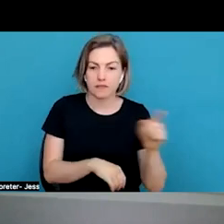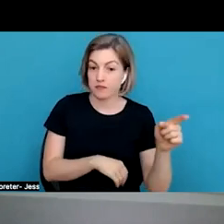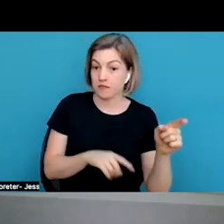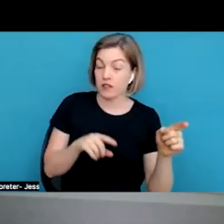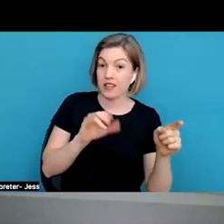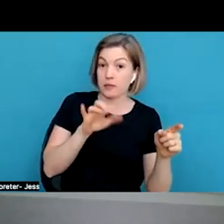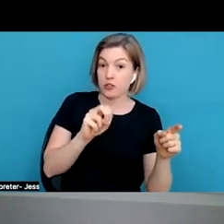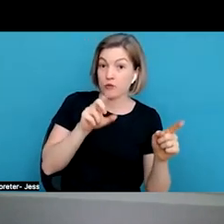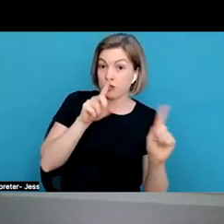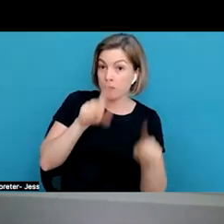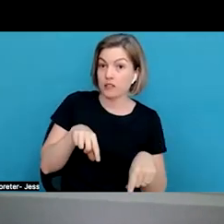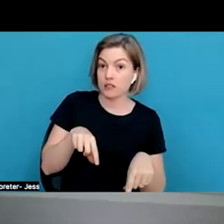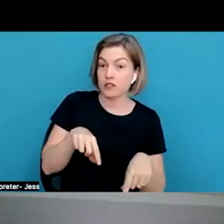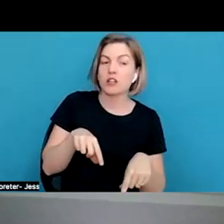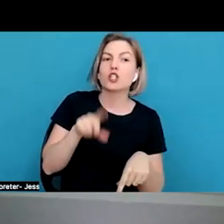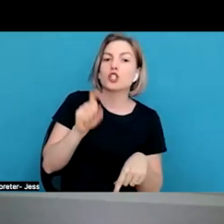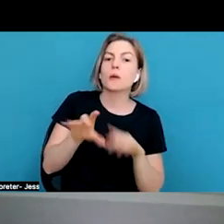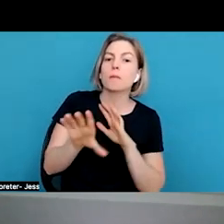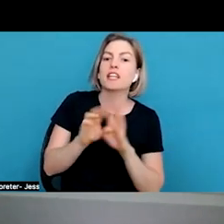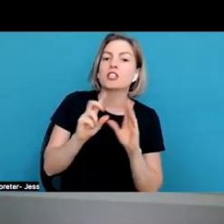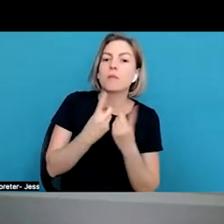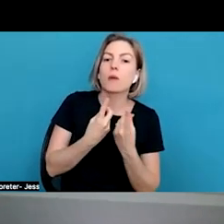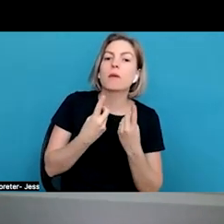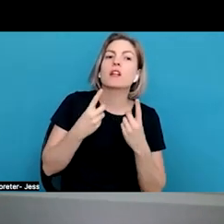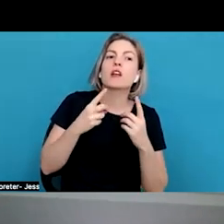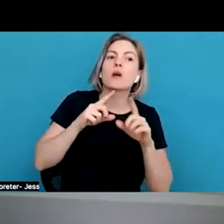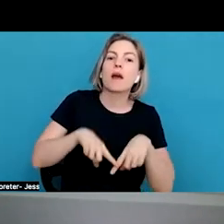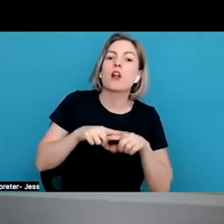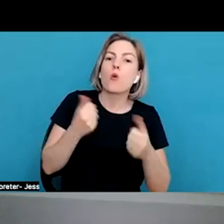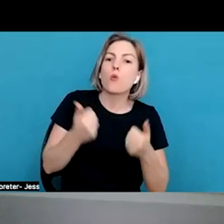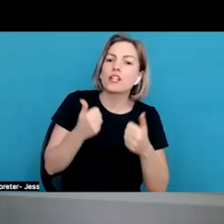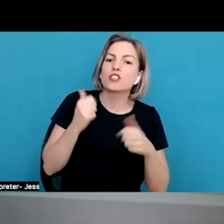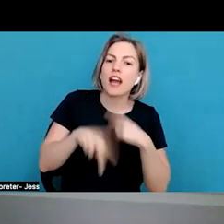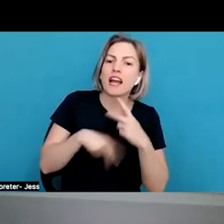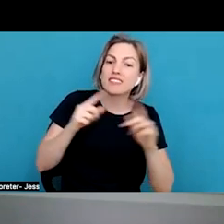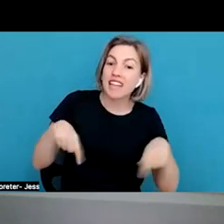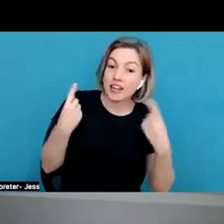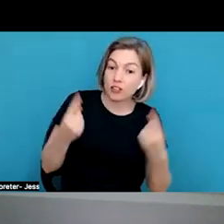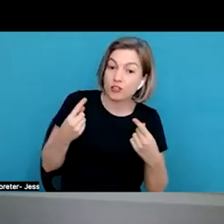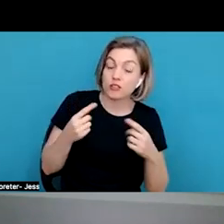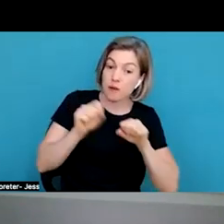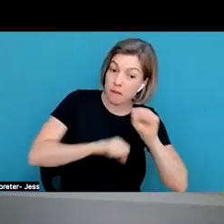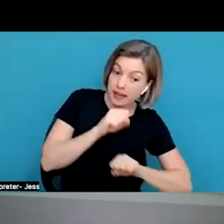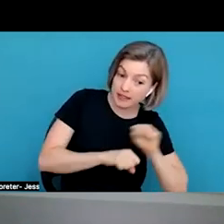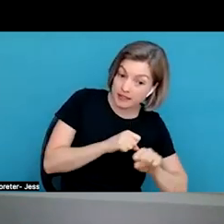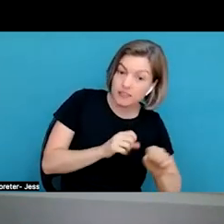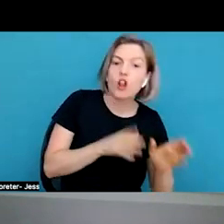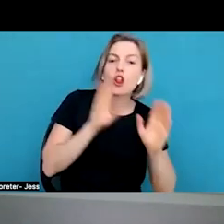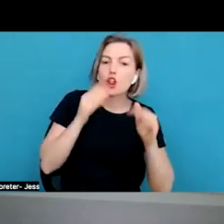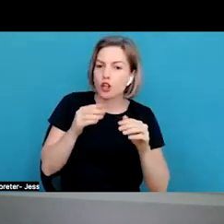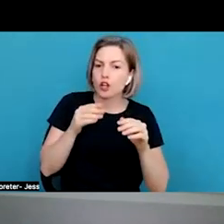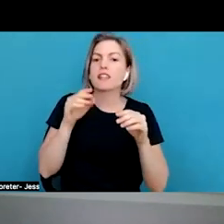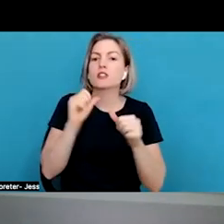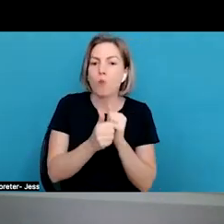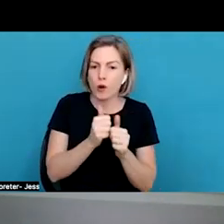was, you should pick the department that depends on what kind of tires you're looking for. If you're looking for bicycle tires, you should look in sporting equipment. If